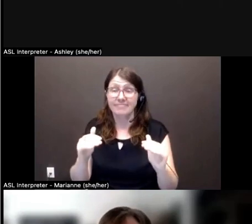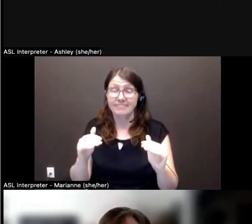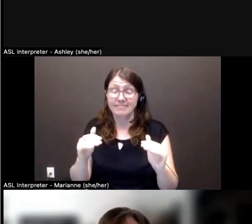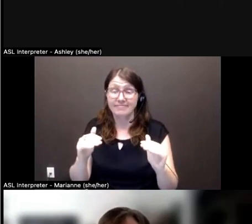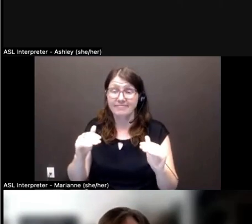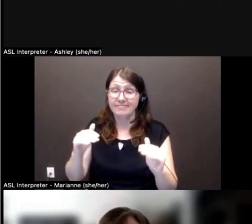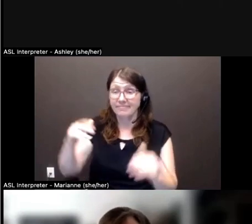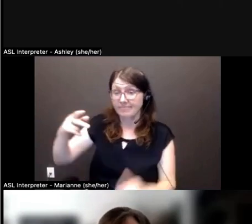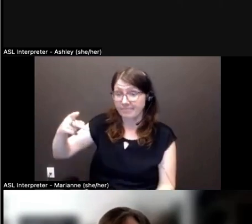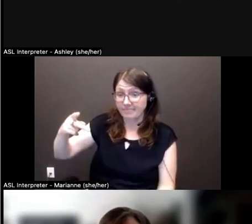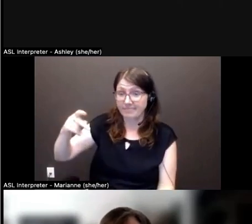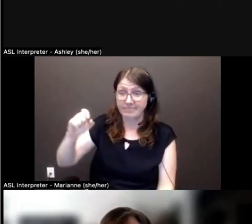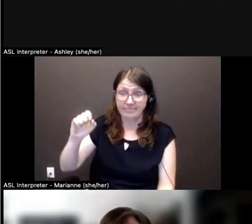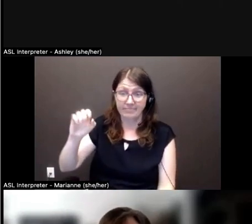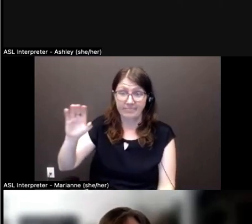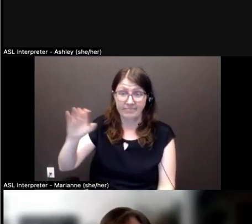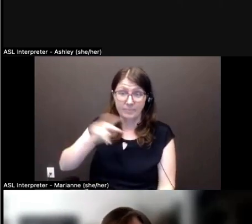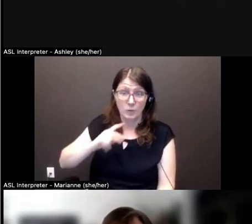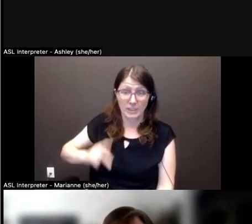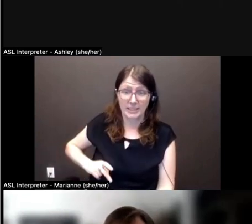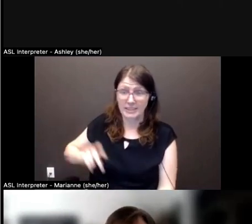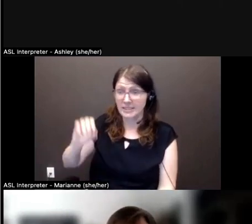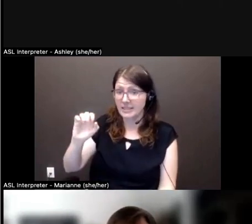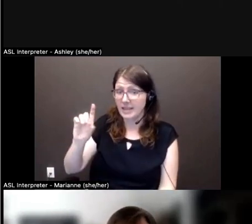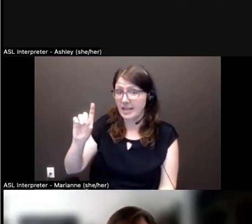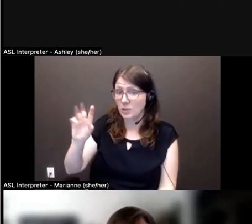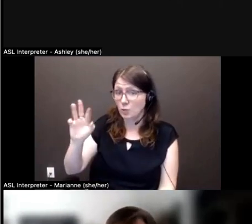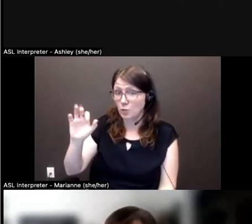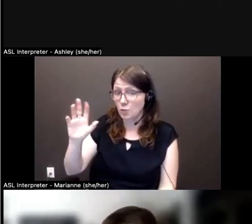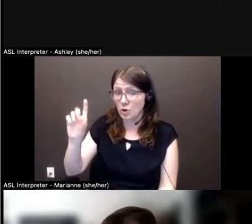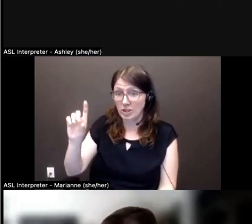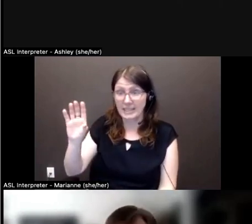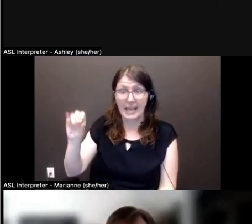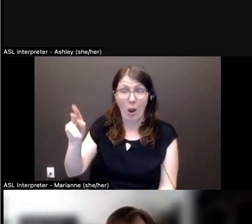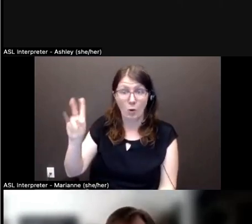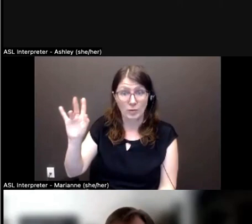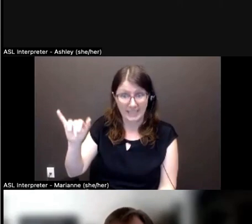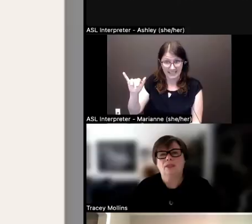County with Hale and Jennifer. So